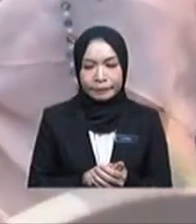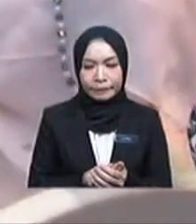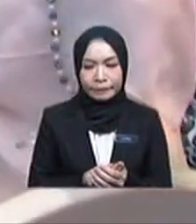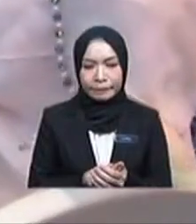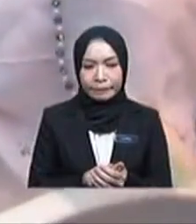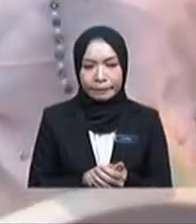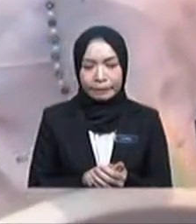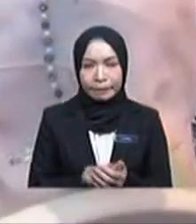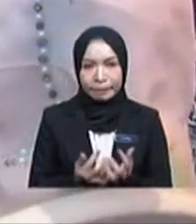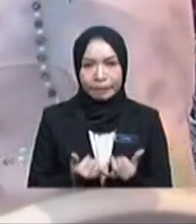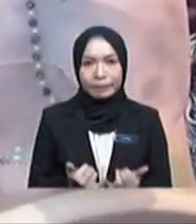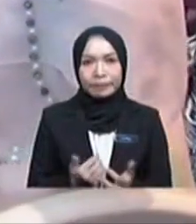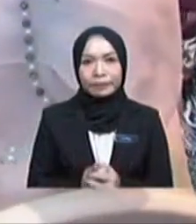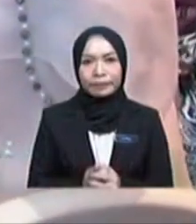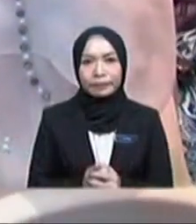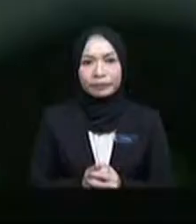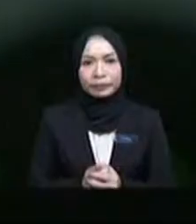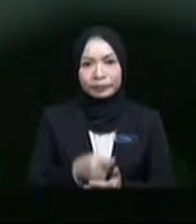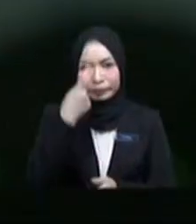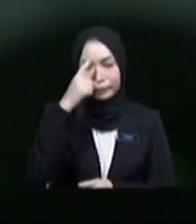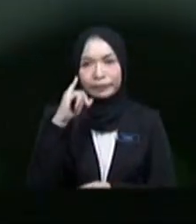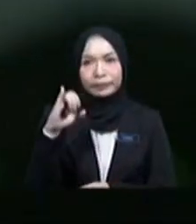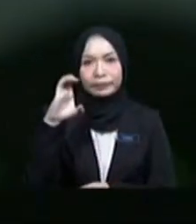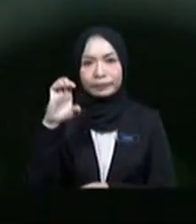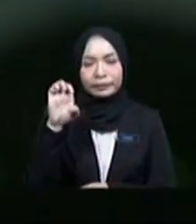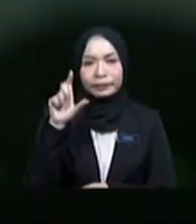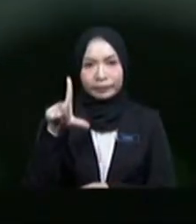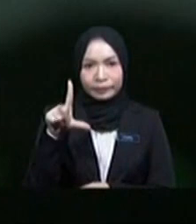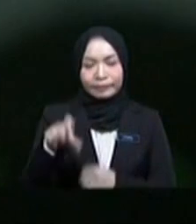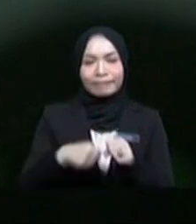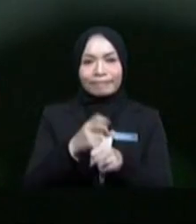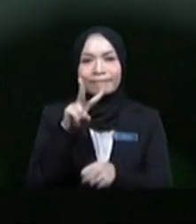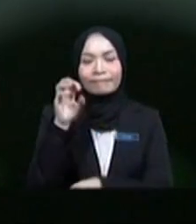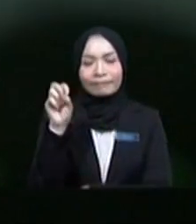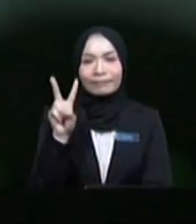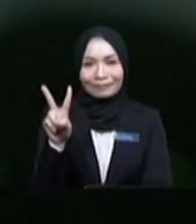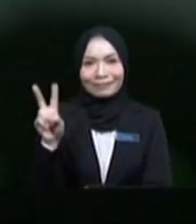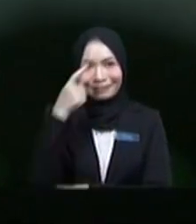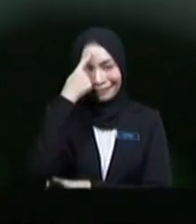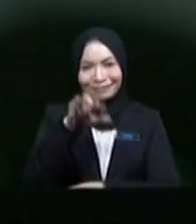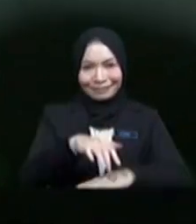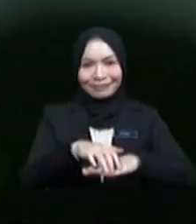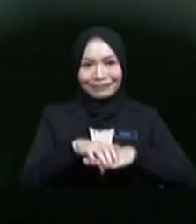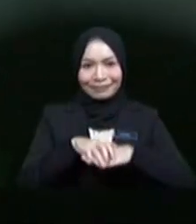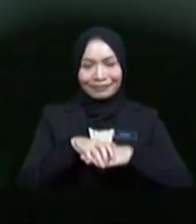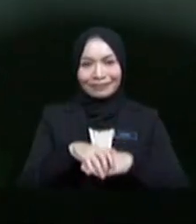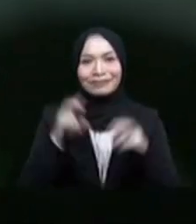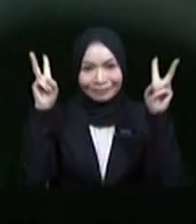in conjunction of the opening ceremony of Second International Conference on English Language,